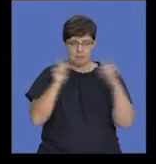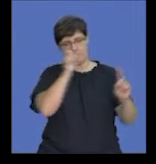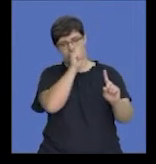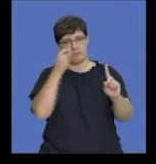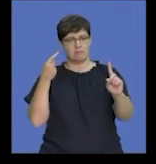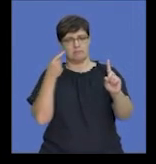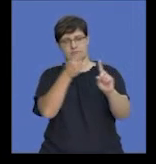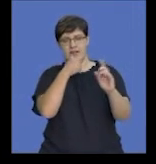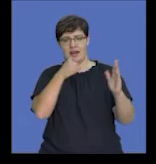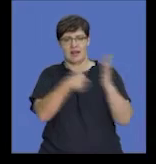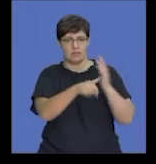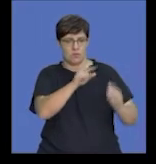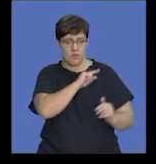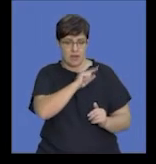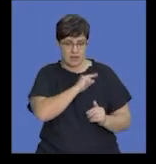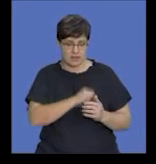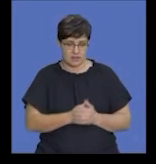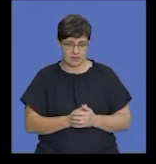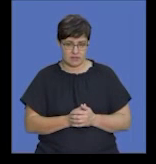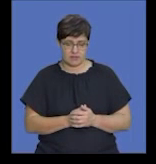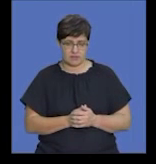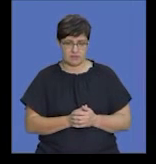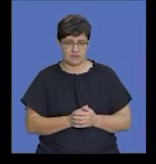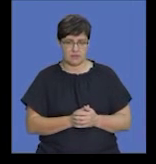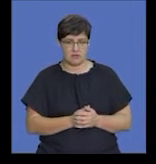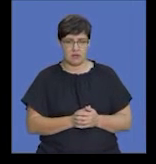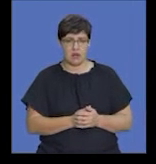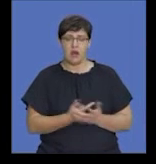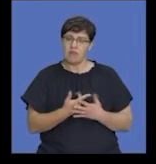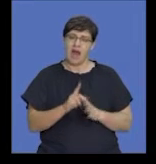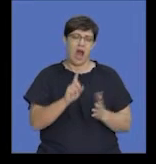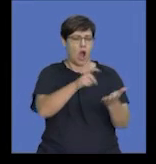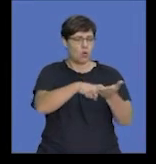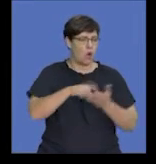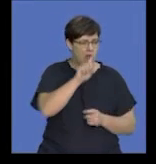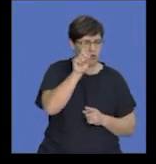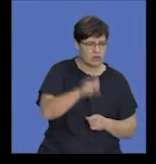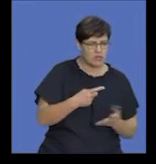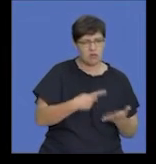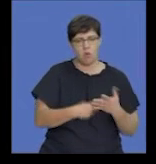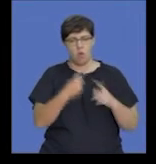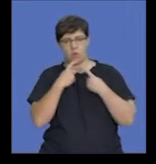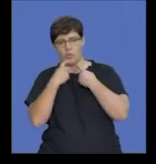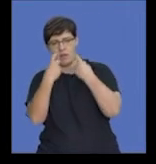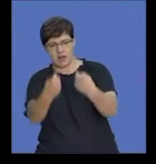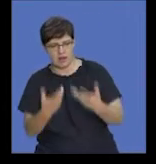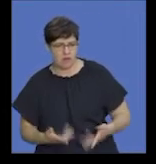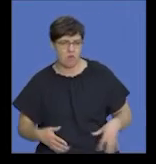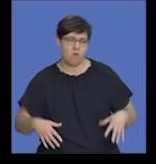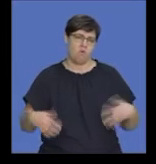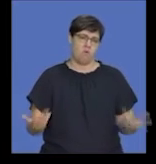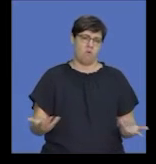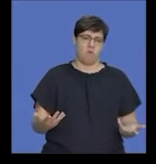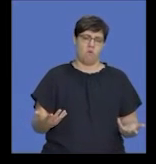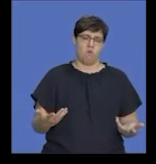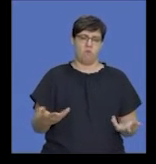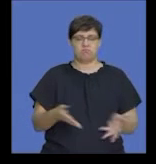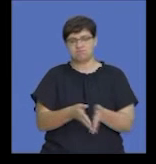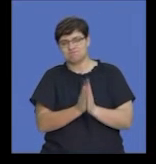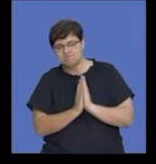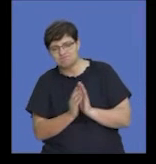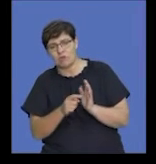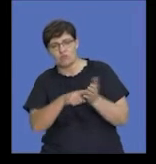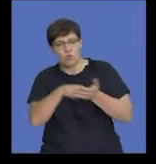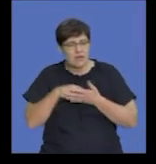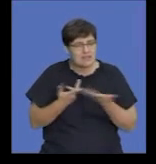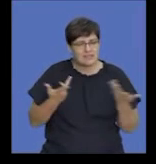letter. So whether you are making an inquiry, whether you are complaining, whether it is a request of something or whatever it